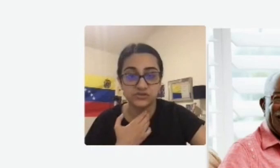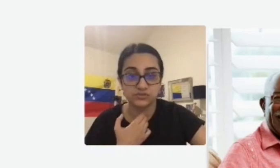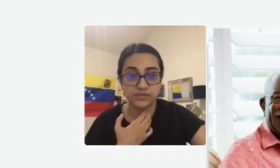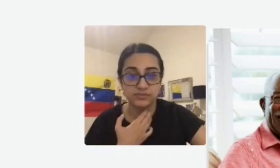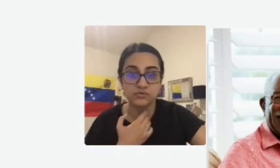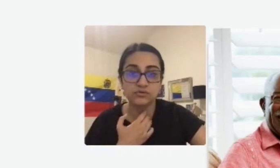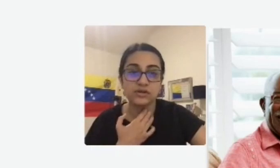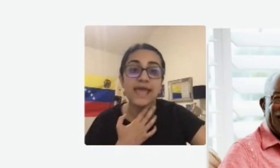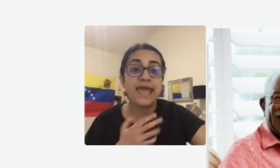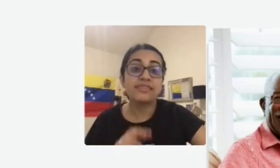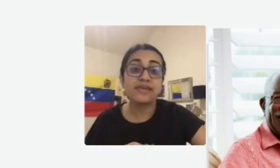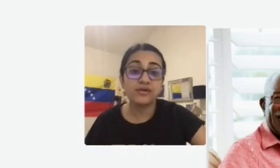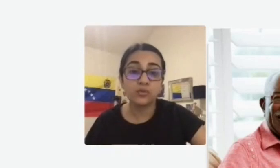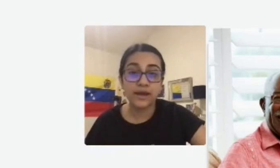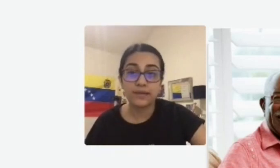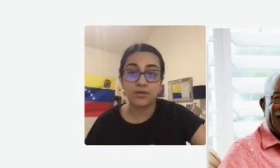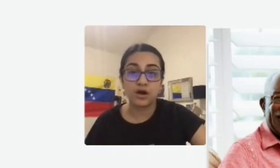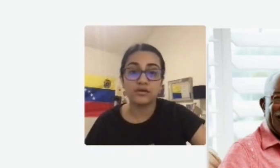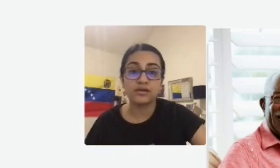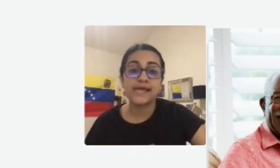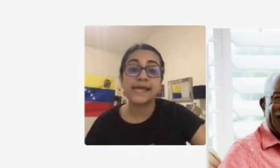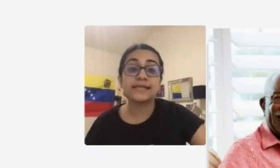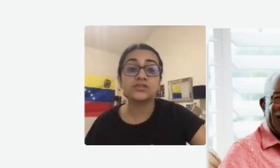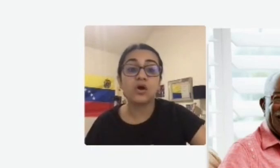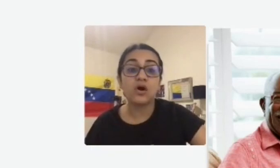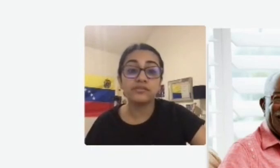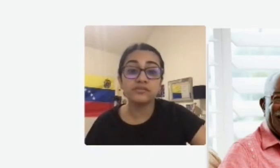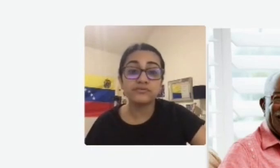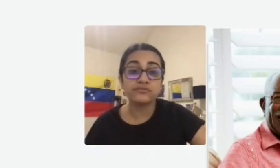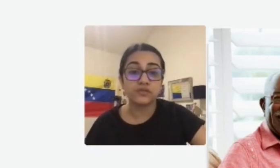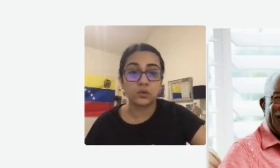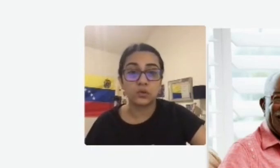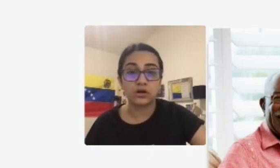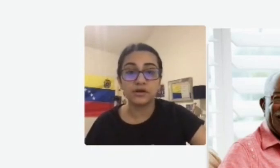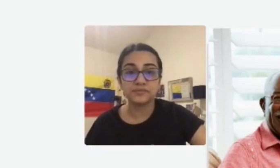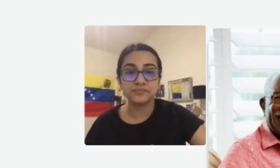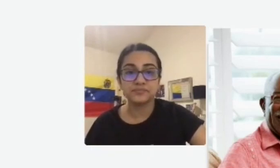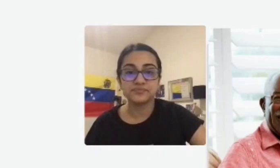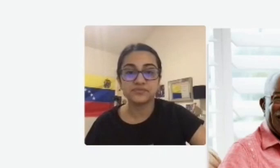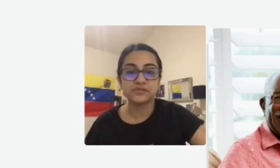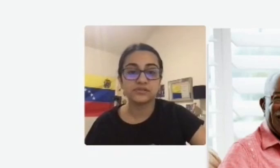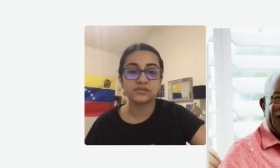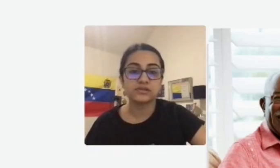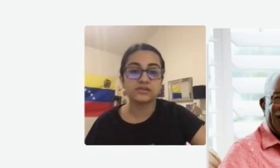to these two people, and the grandma. And on the floor